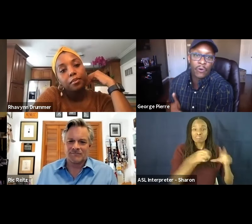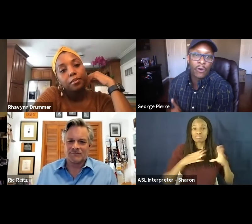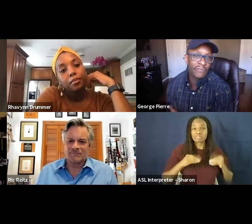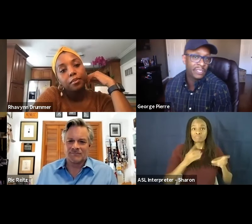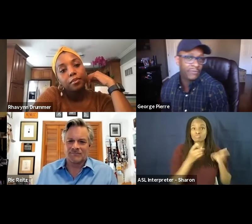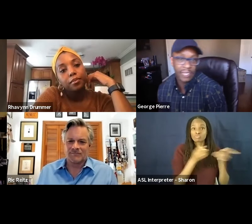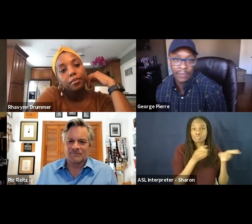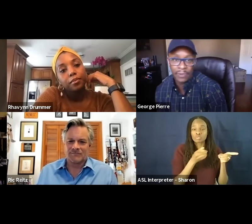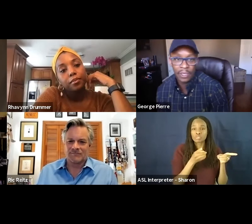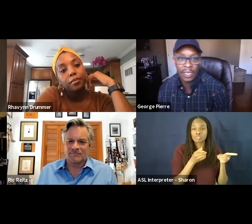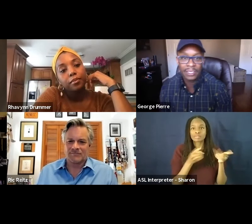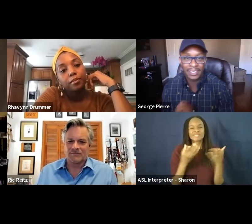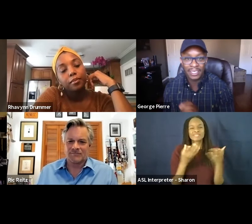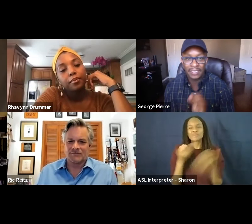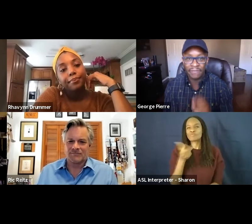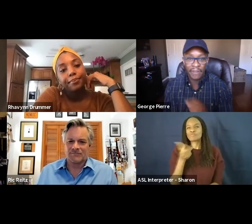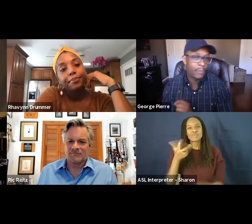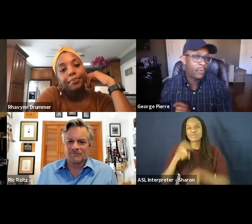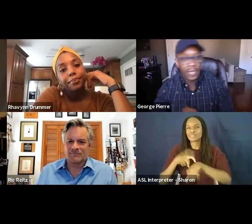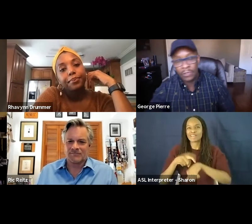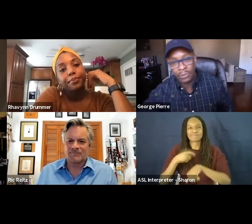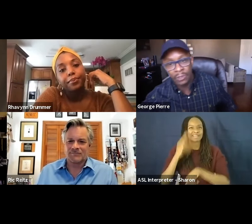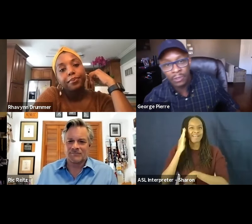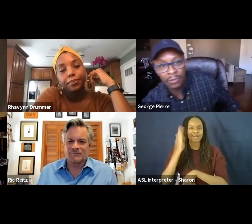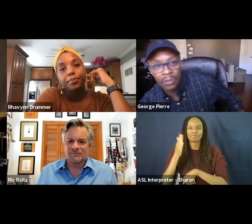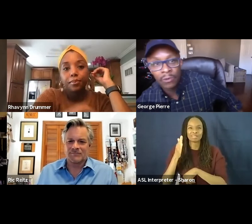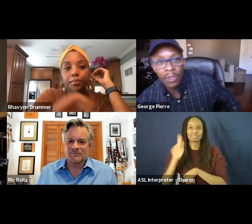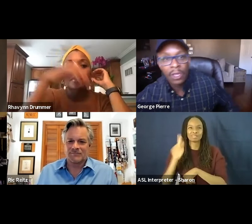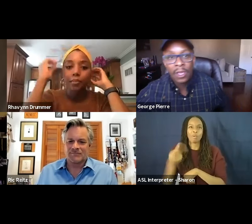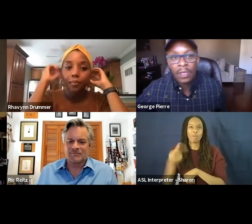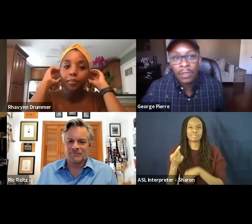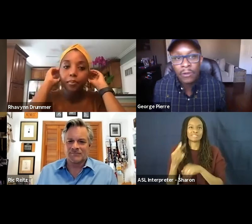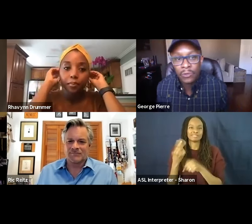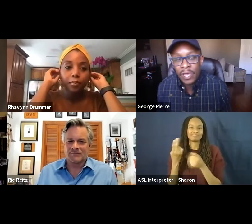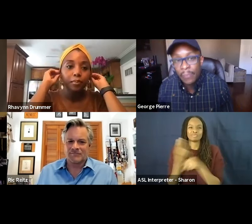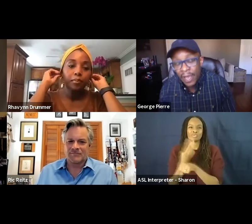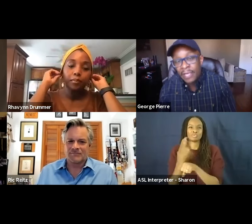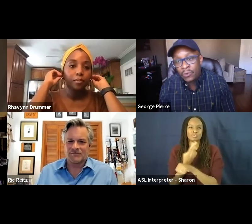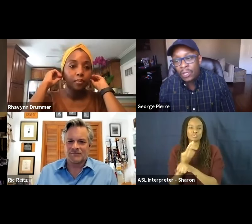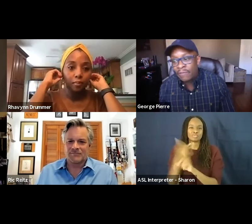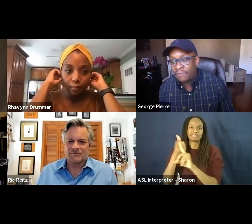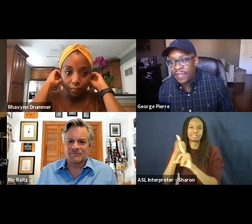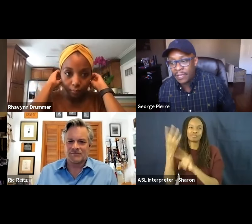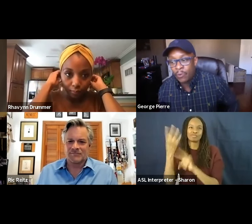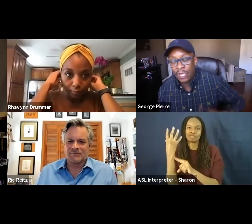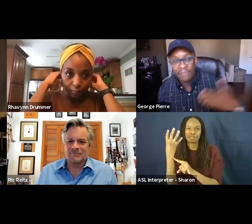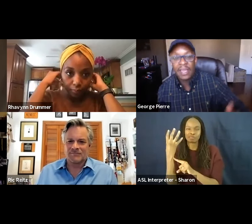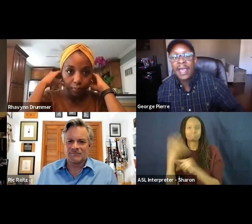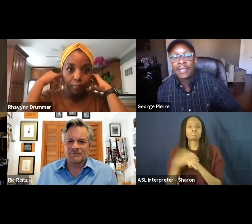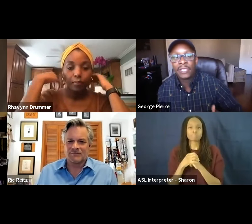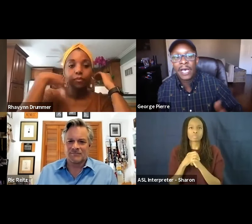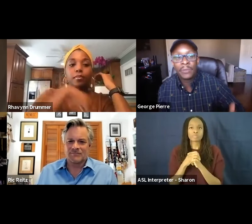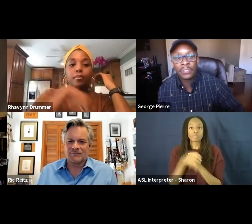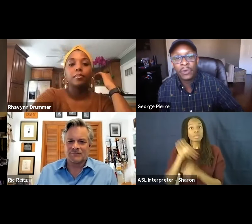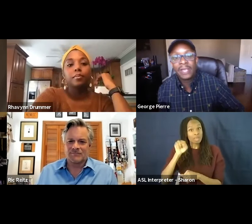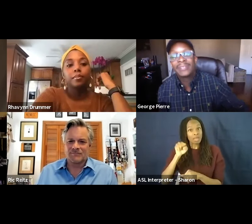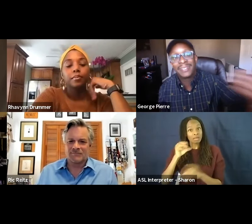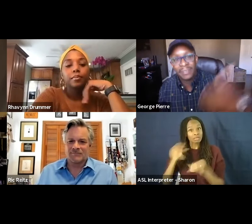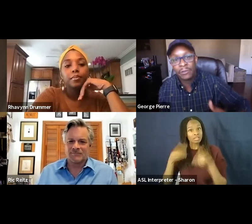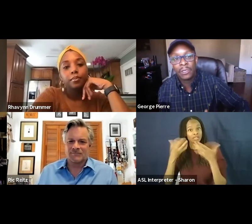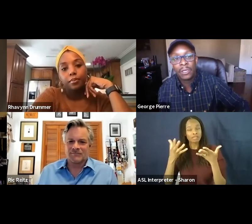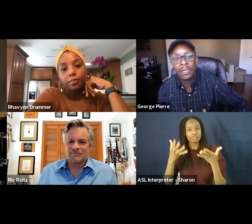just go off a self-tape. It's very important that you don't do that. But I do love the fact that we're giving the actors the